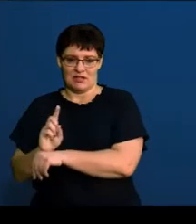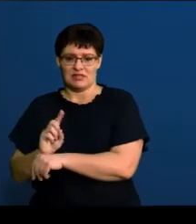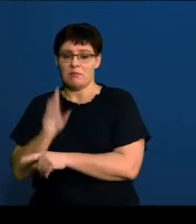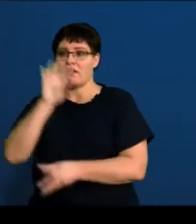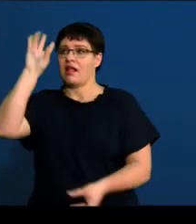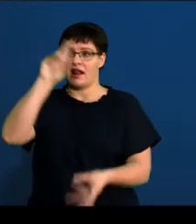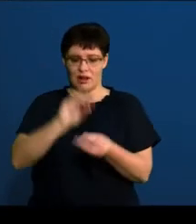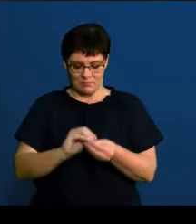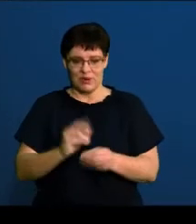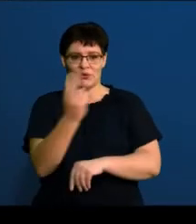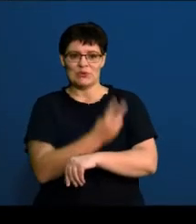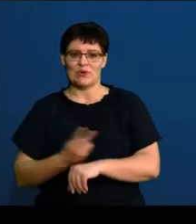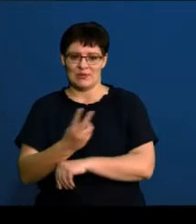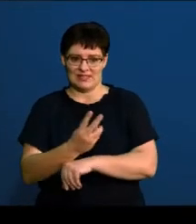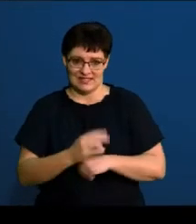paper there.